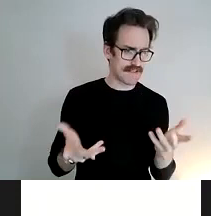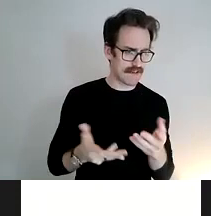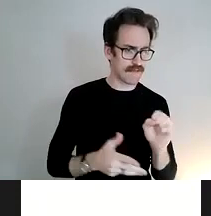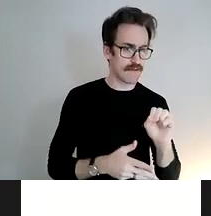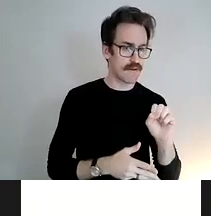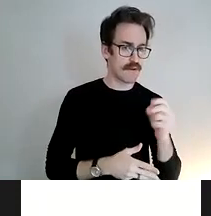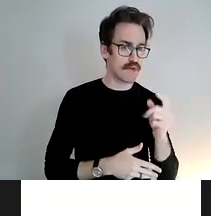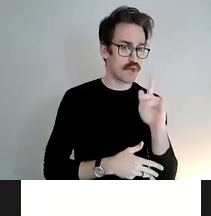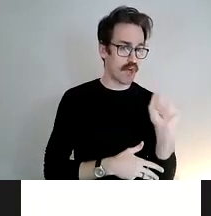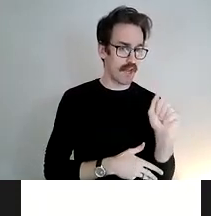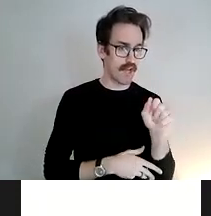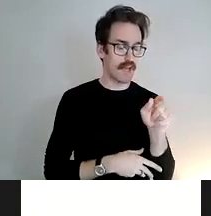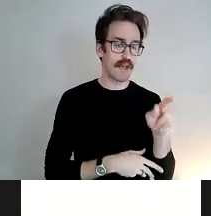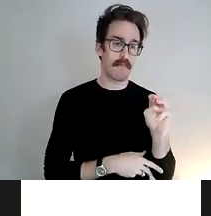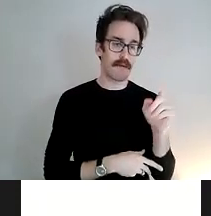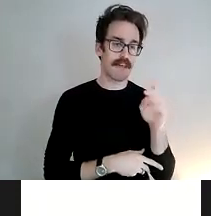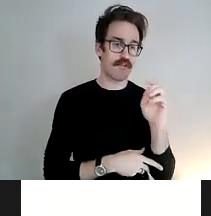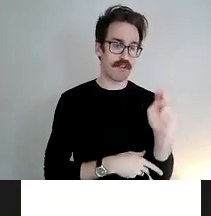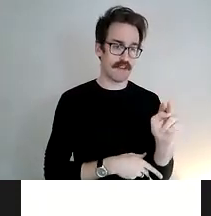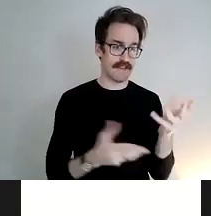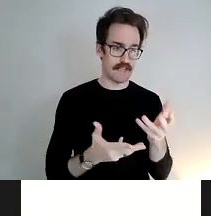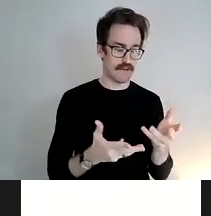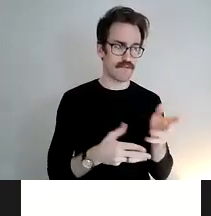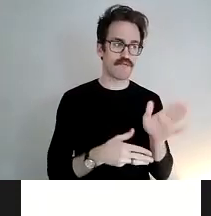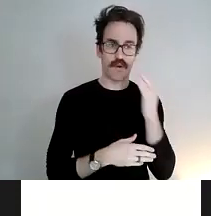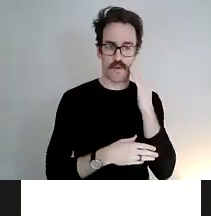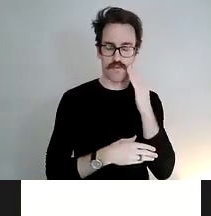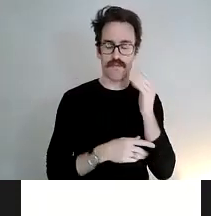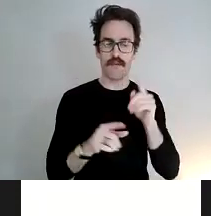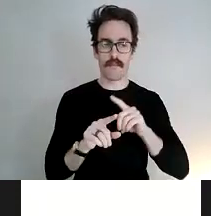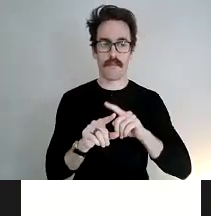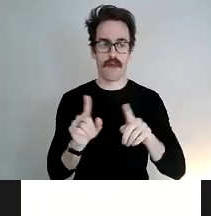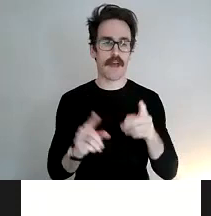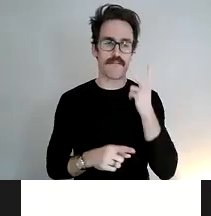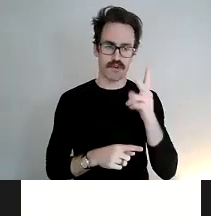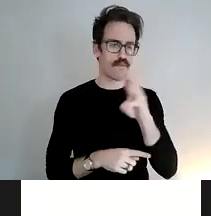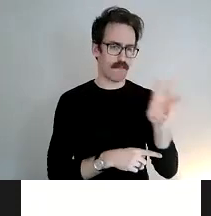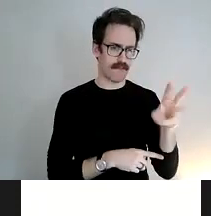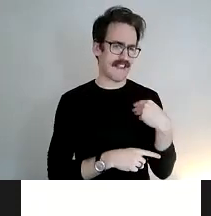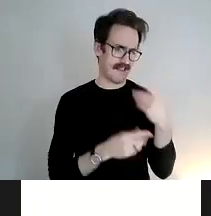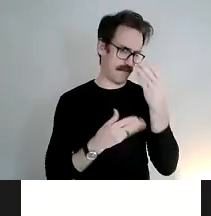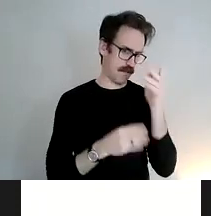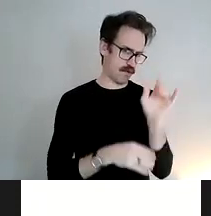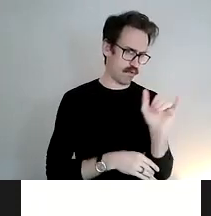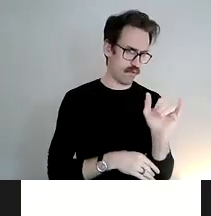a capacity assessor, and there will be presentations about that, and I'm sure there's some on the website as well.